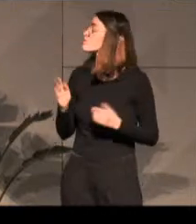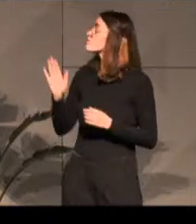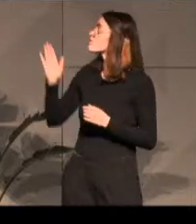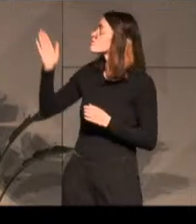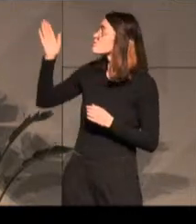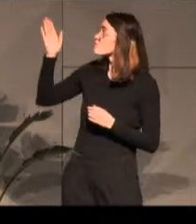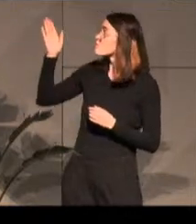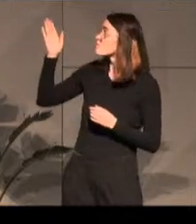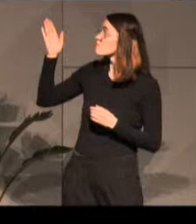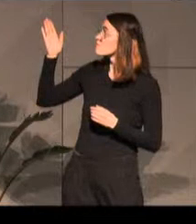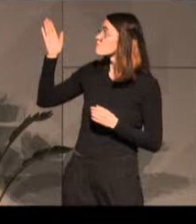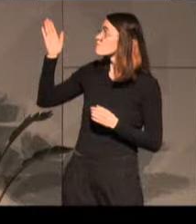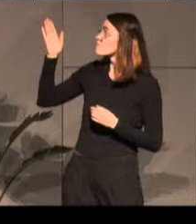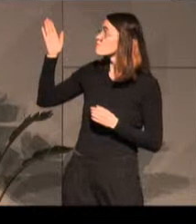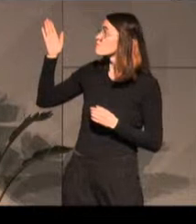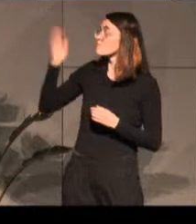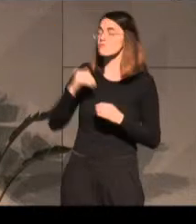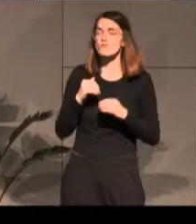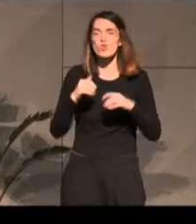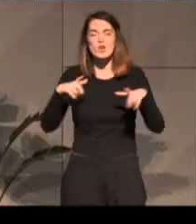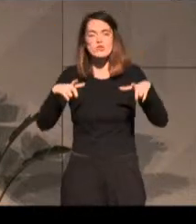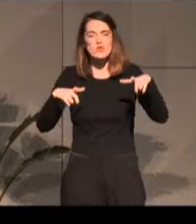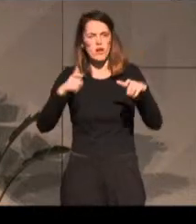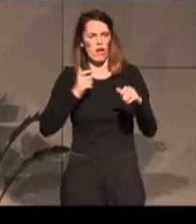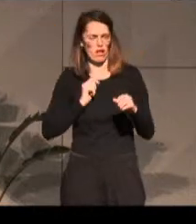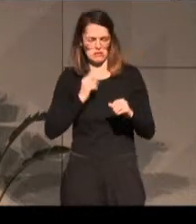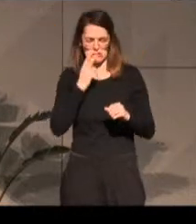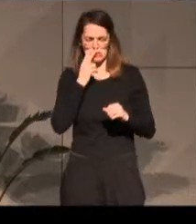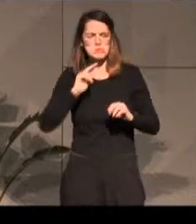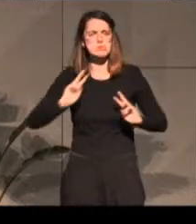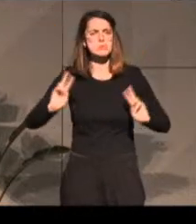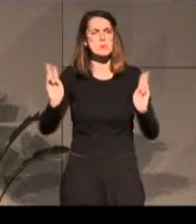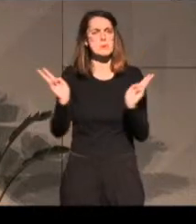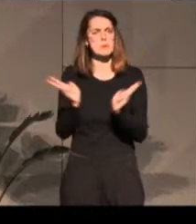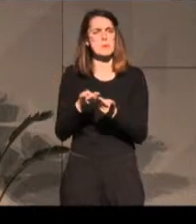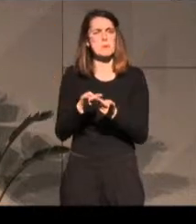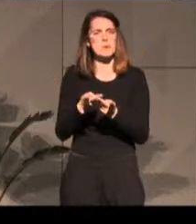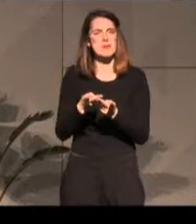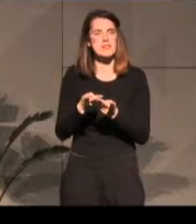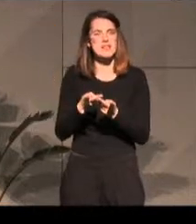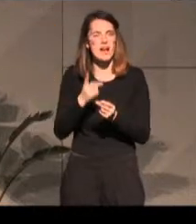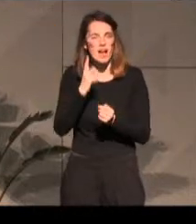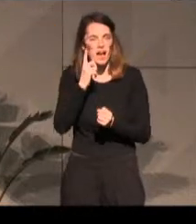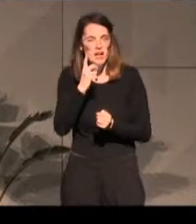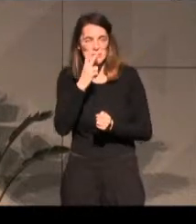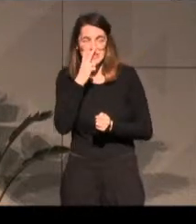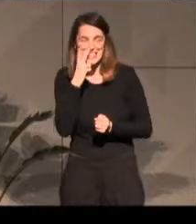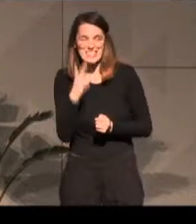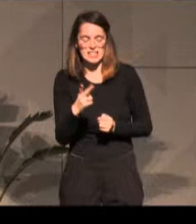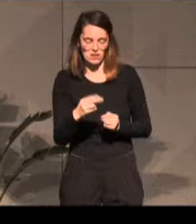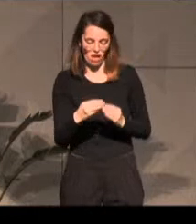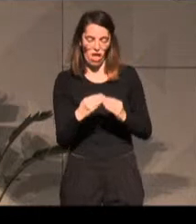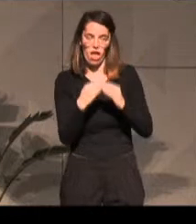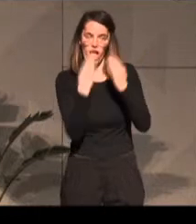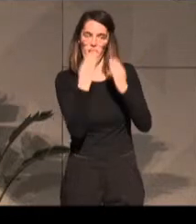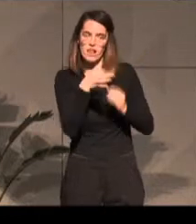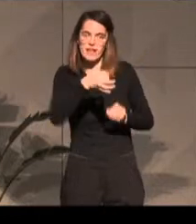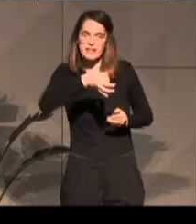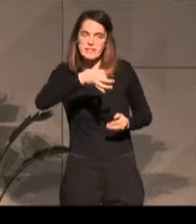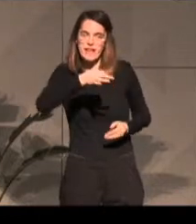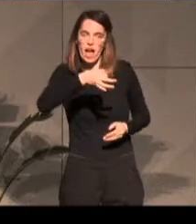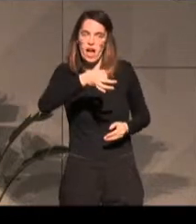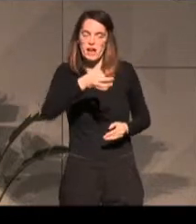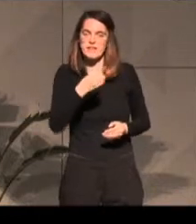this particularity, it looks like the others, with one exception. You've got a core which is almost